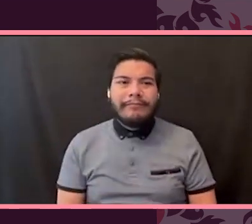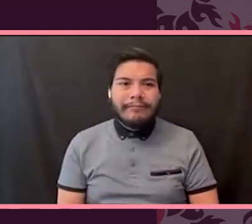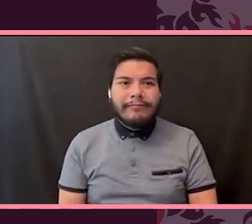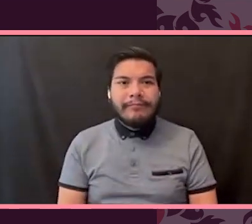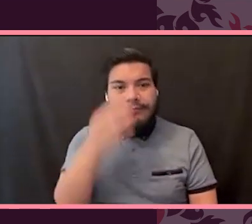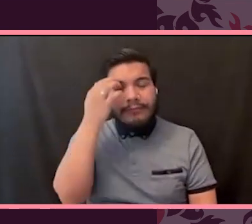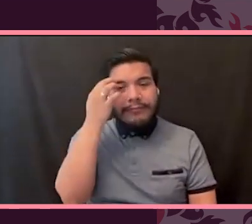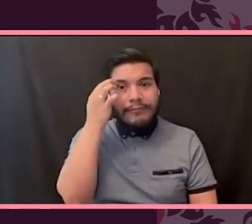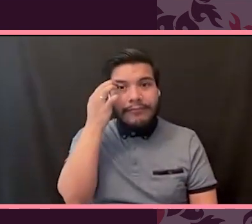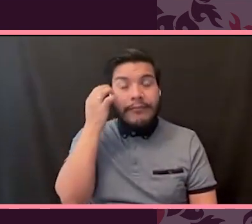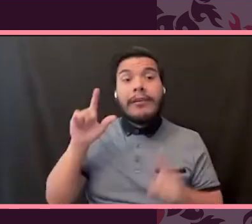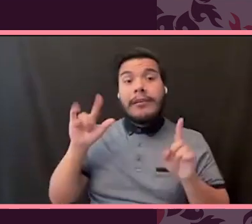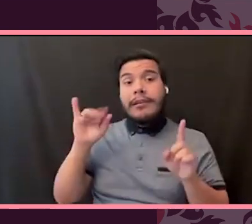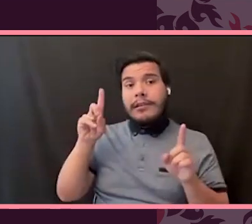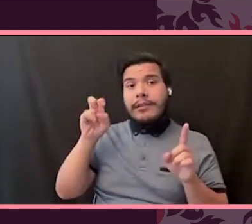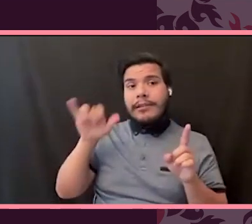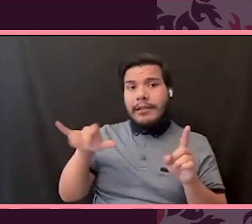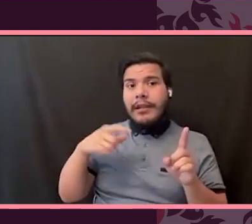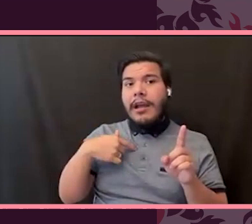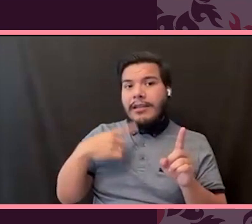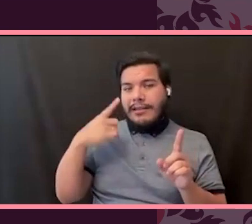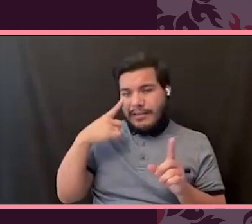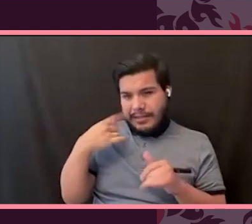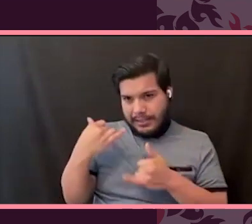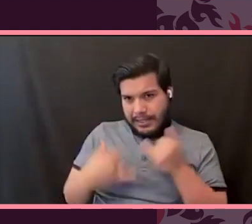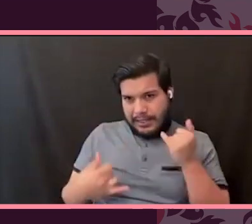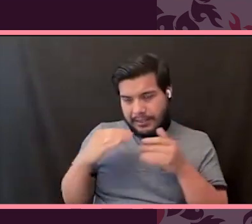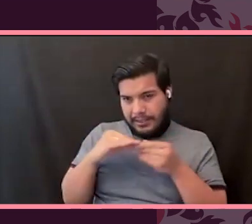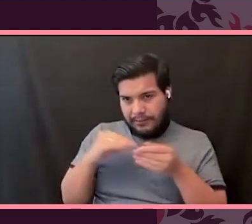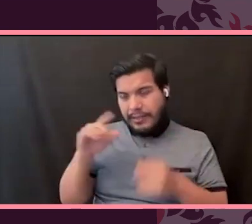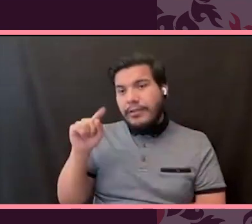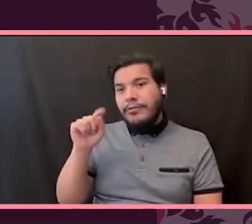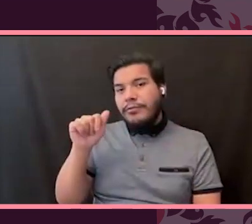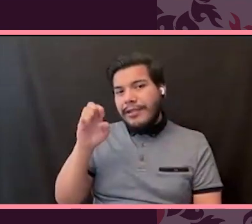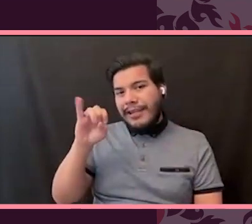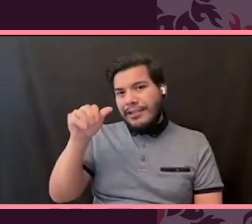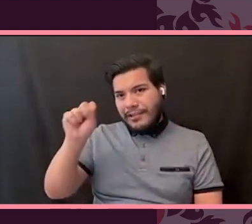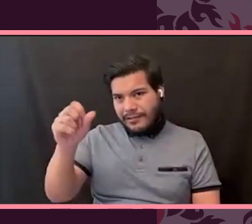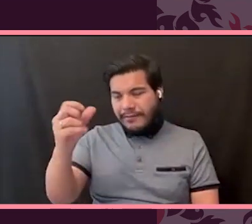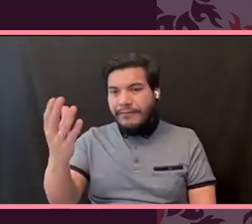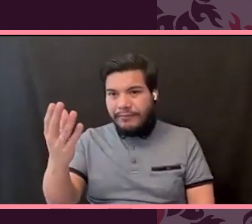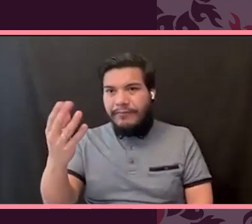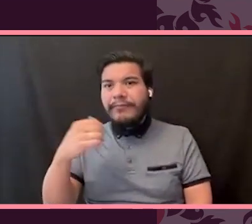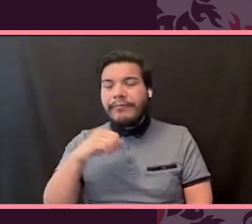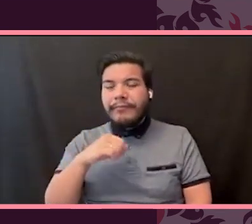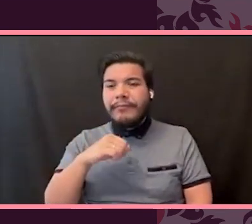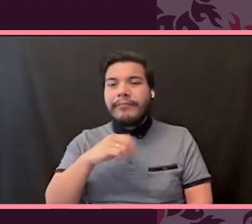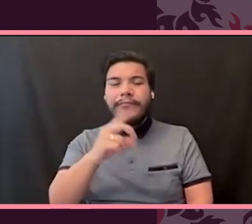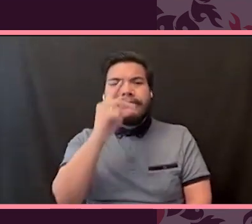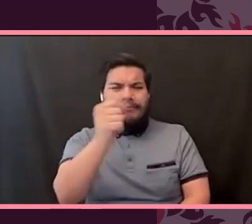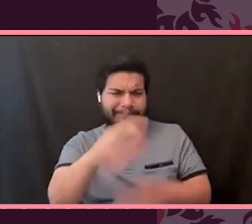This is Lindsey. Just 1 second, Jaya. I think I'm going to give the last comment to Taejas. Just a quick thing to